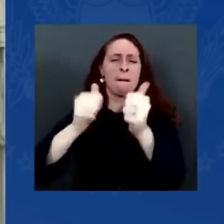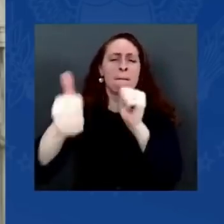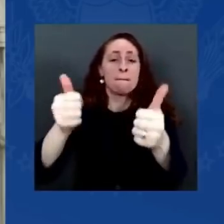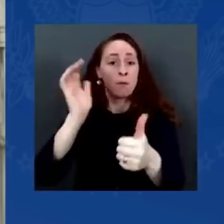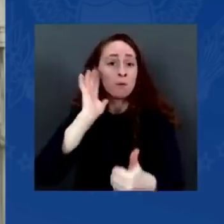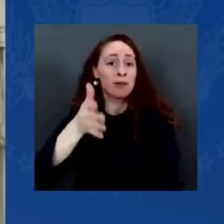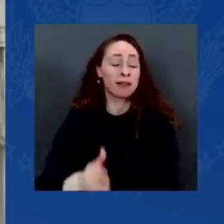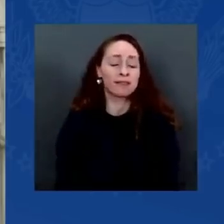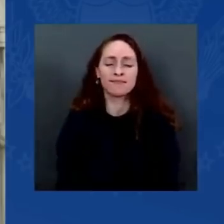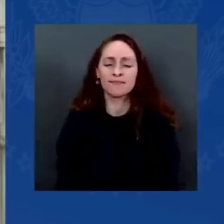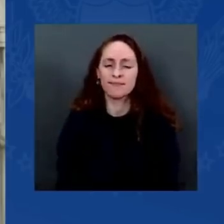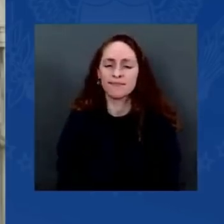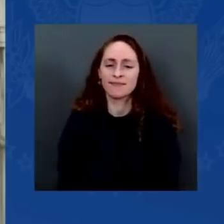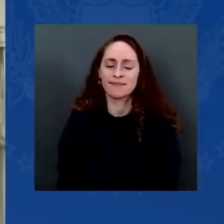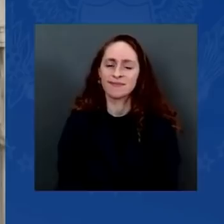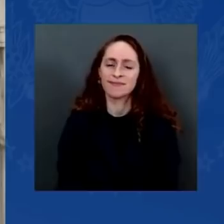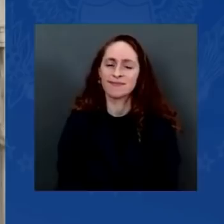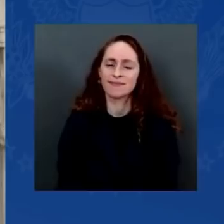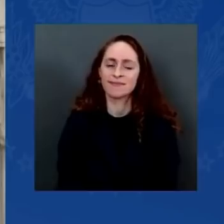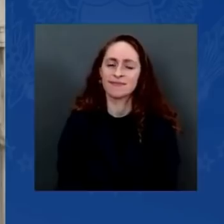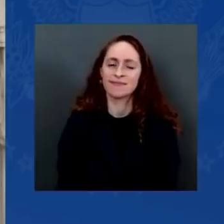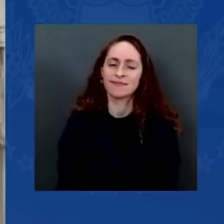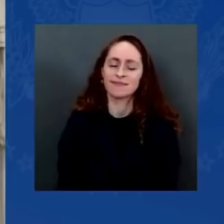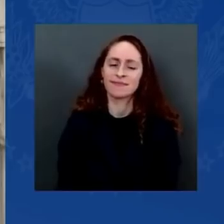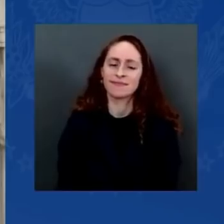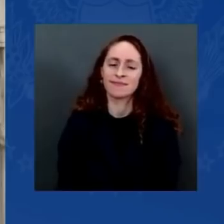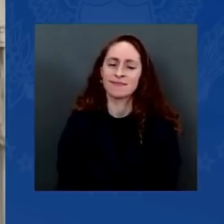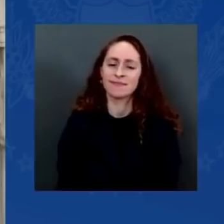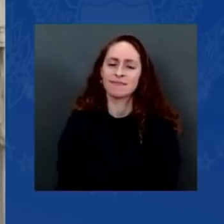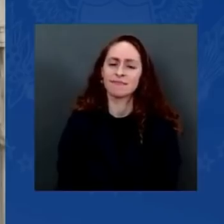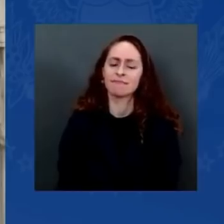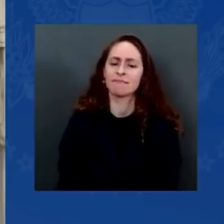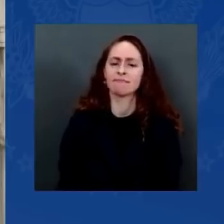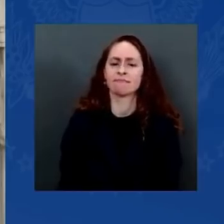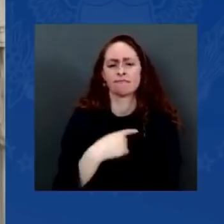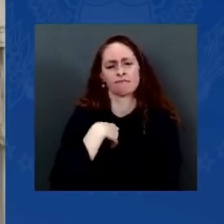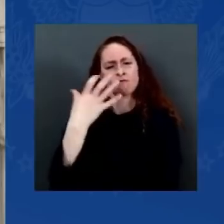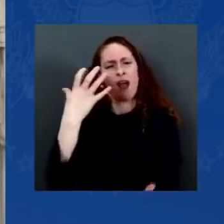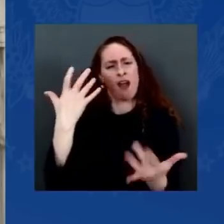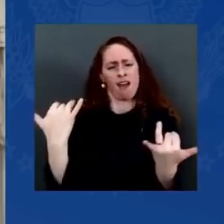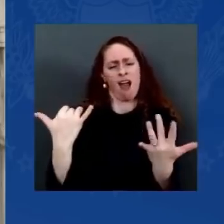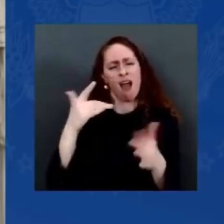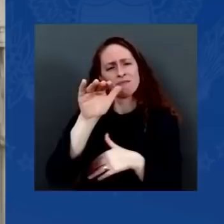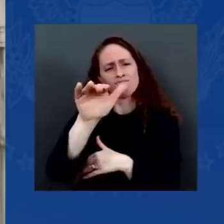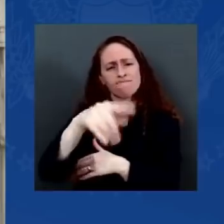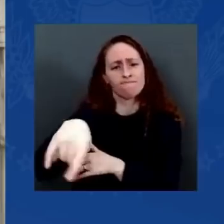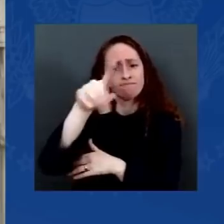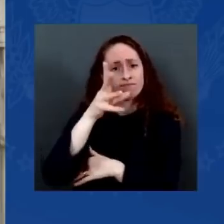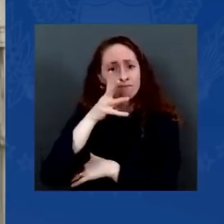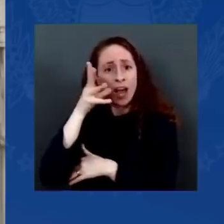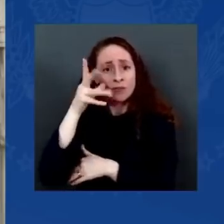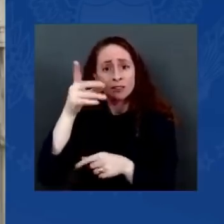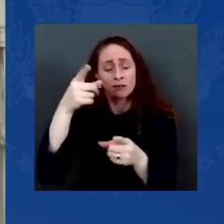your children are not vaccinated, please get them vaccinated. If you're a parent, understandably, who waited